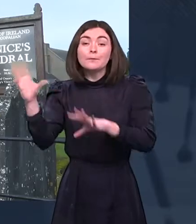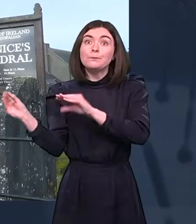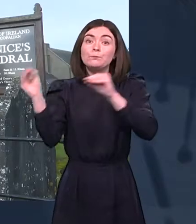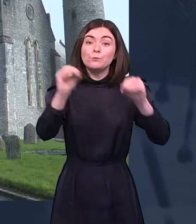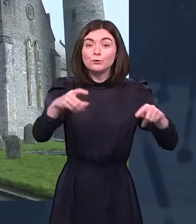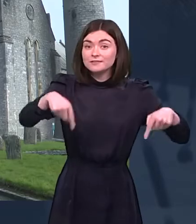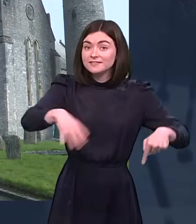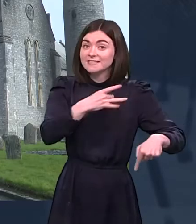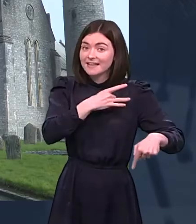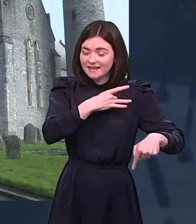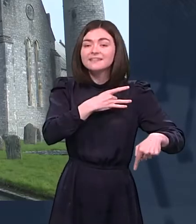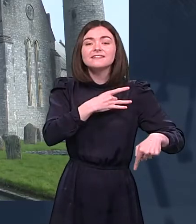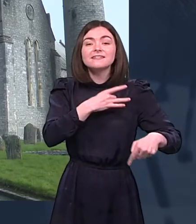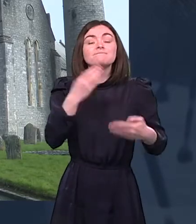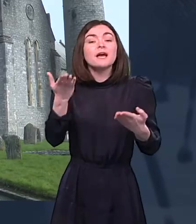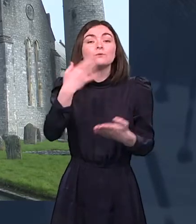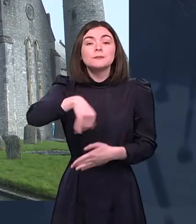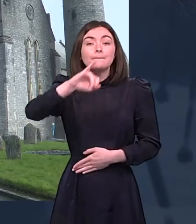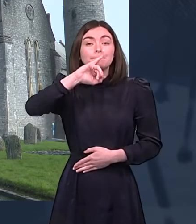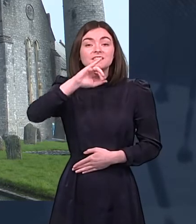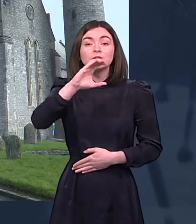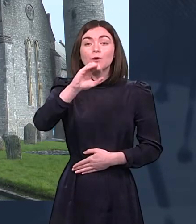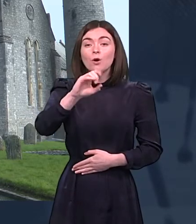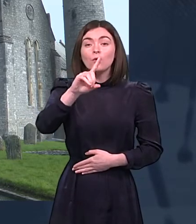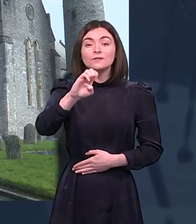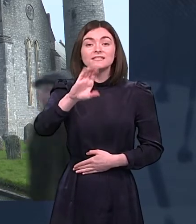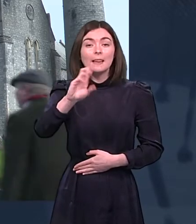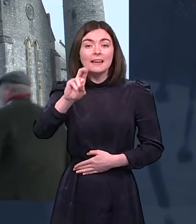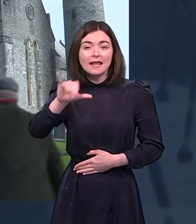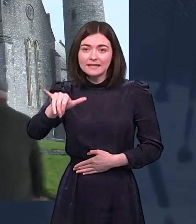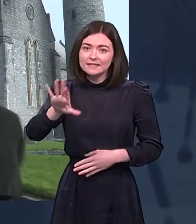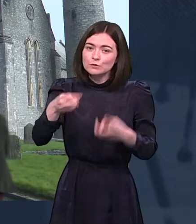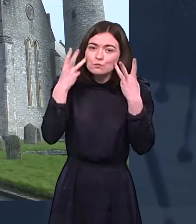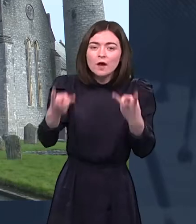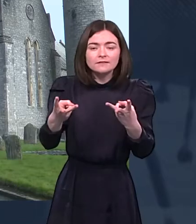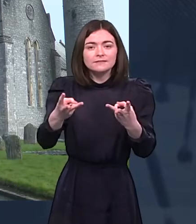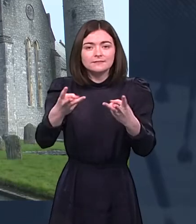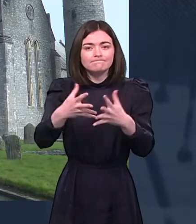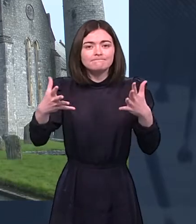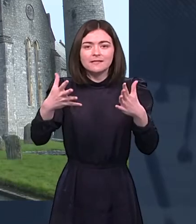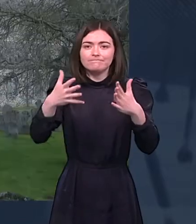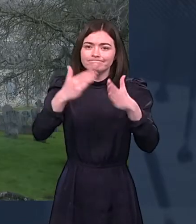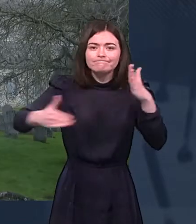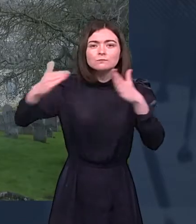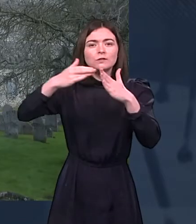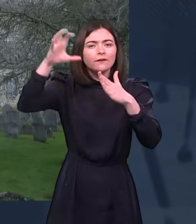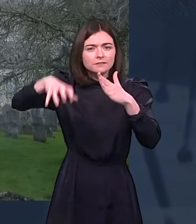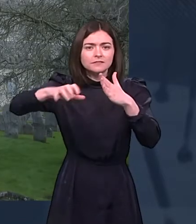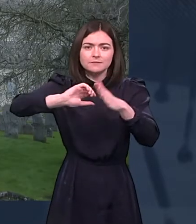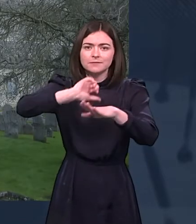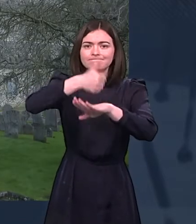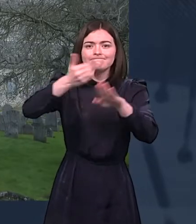Kilkenny, and it was the Bishop O'Delaney's wish that a cathedral be built on the site of the old monastic